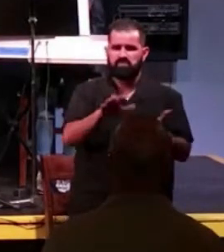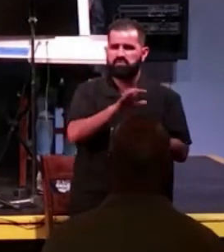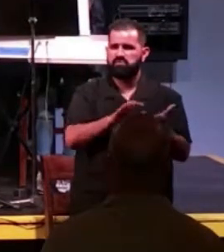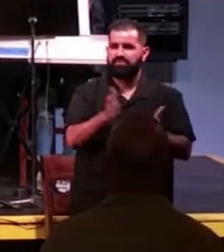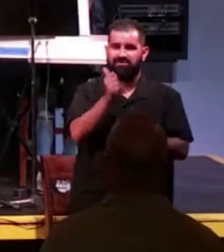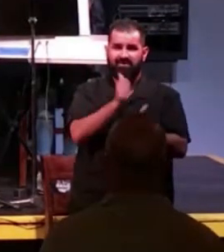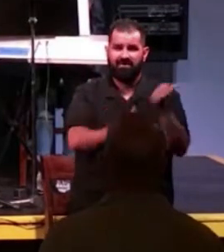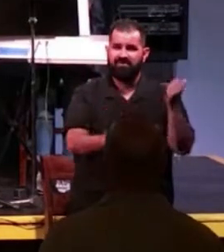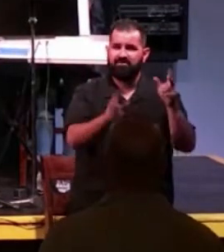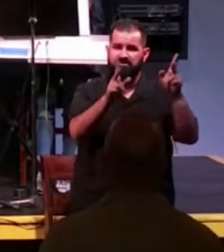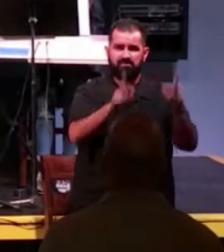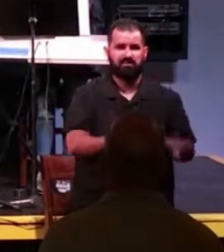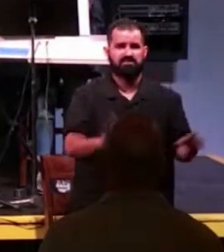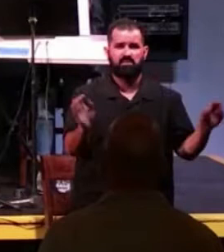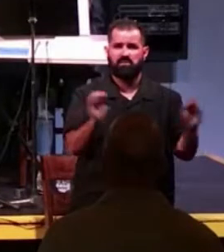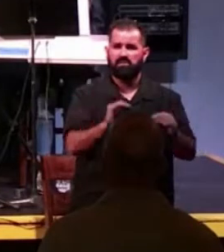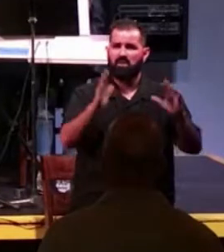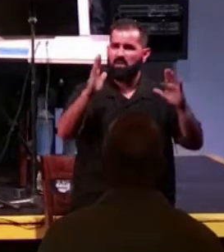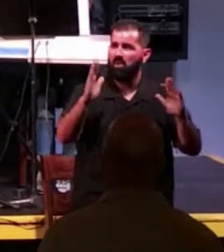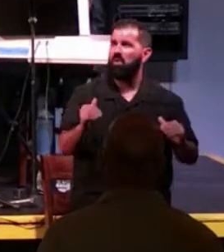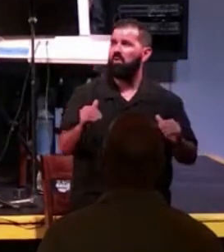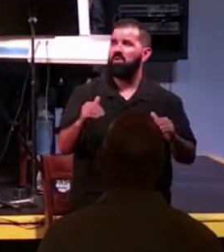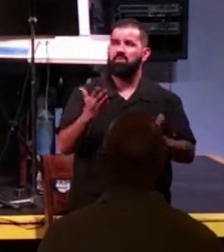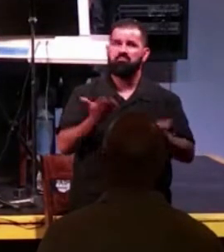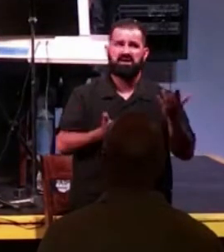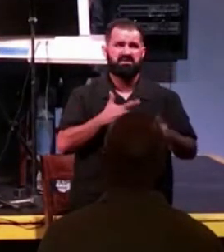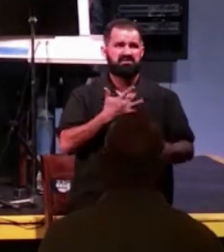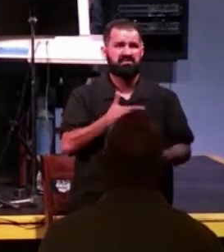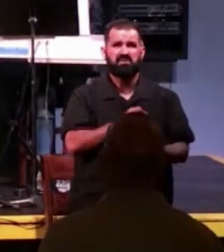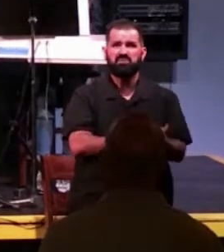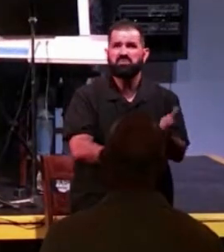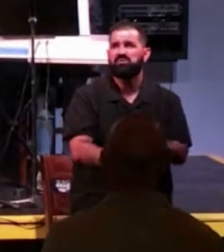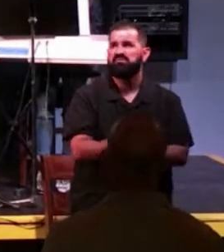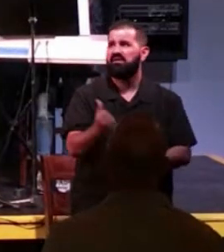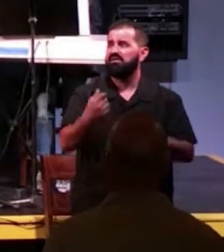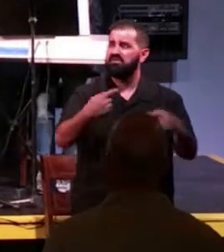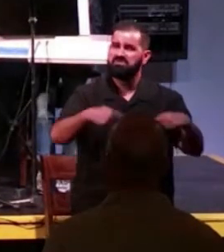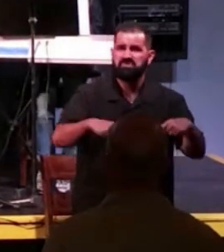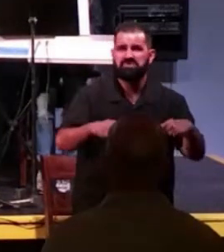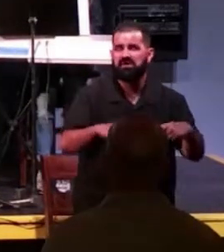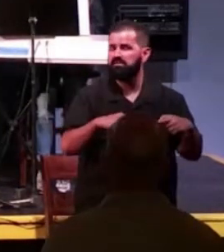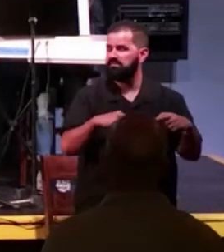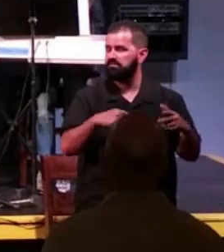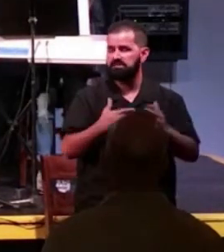for every hopeless, discouraged, suicidal, depressed, anxious person,